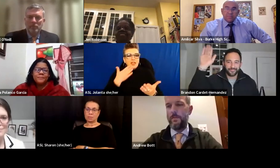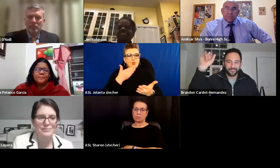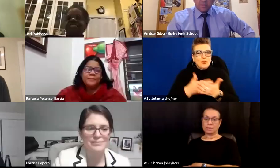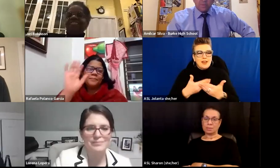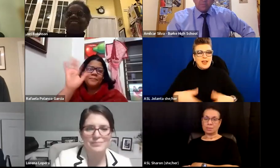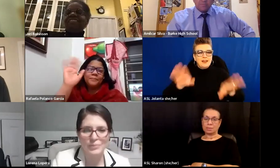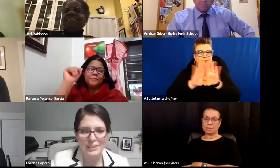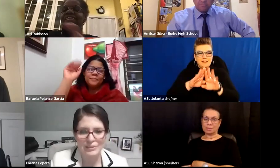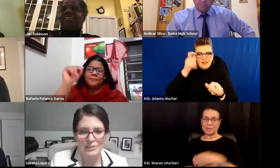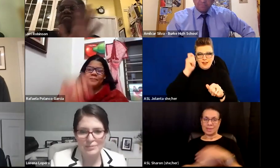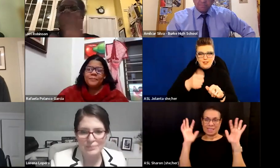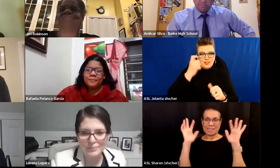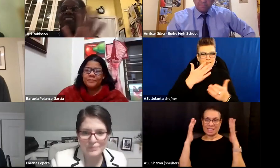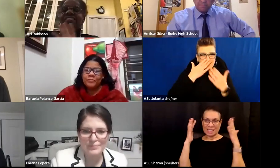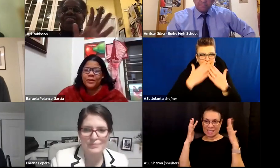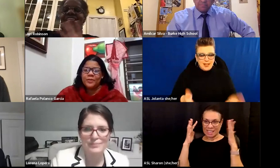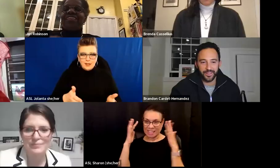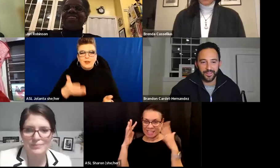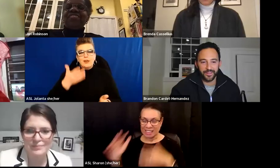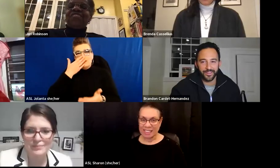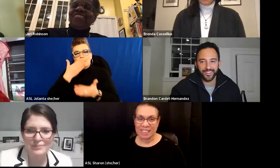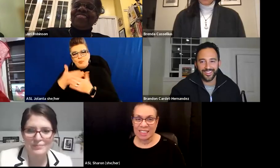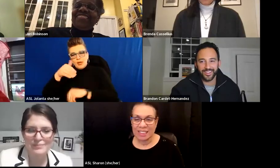thank you so much when i'm not just thank you